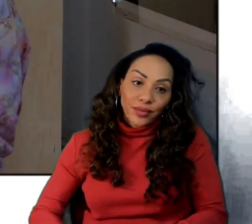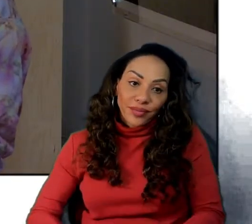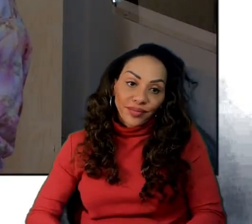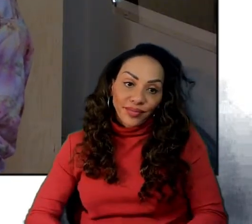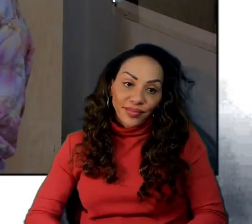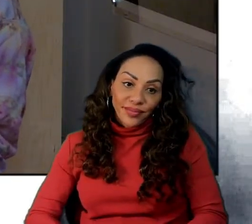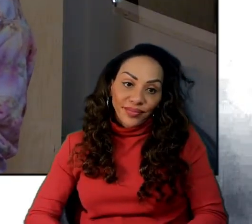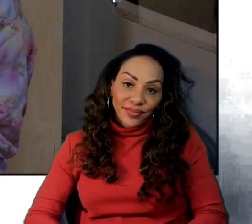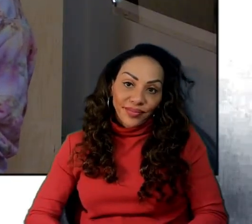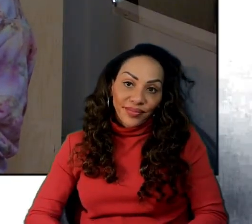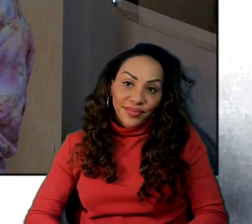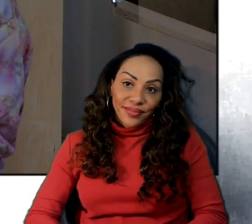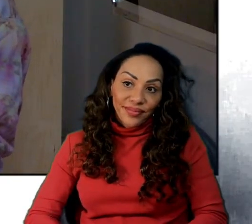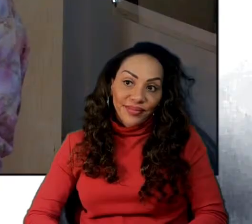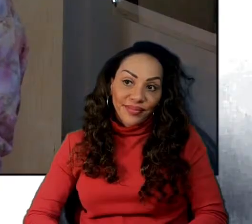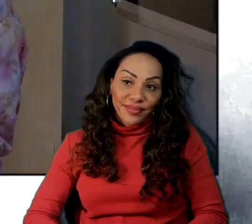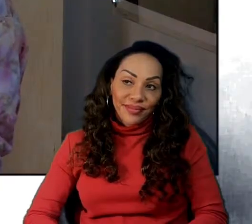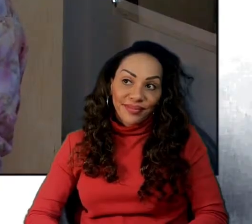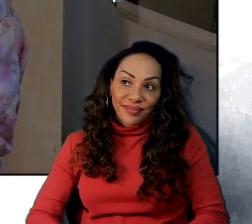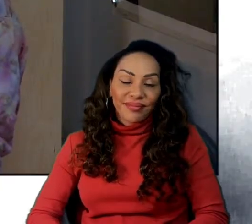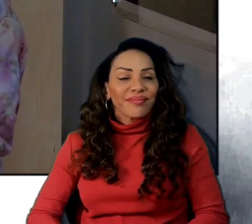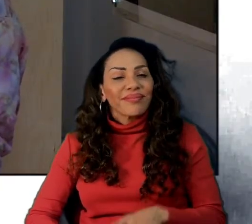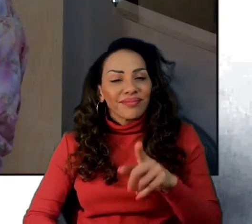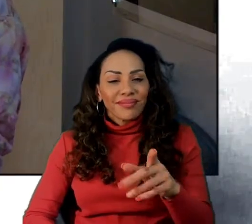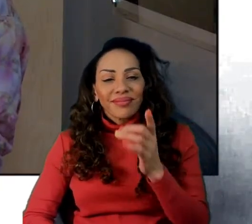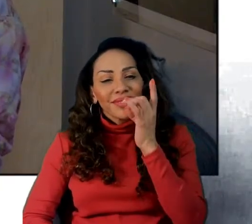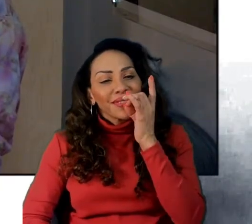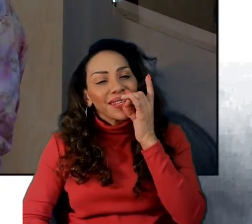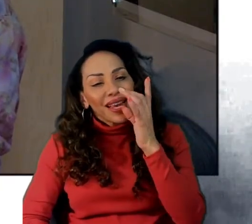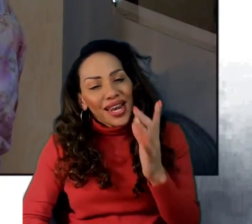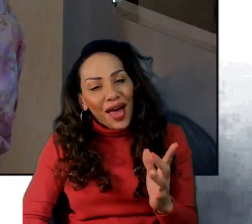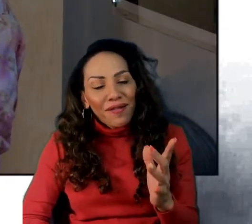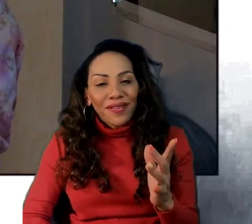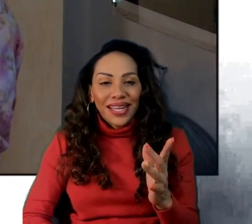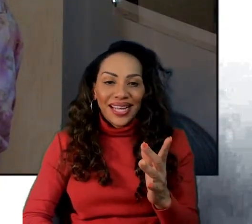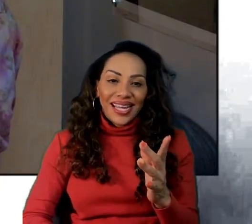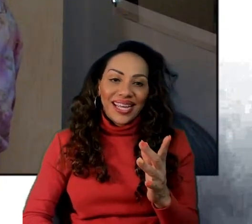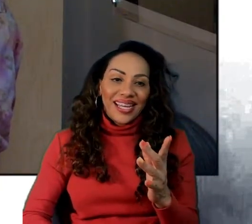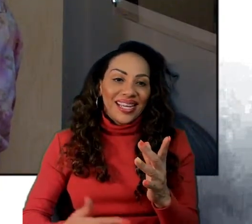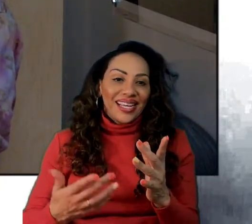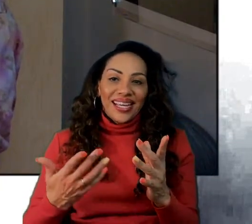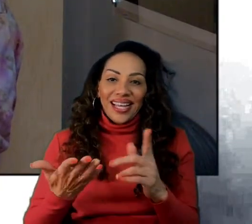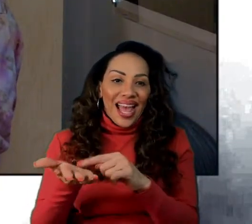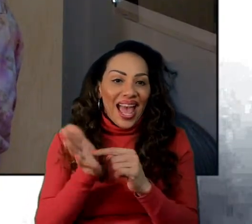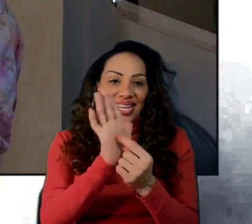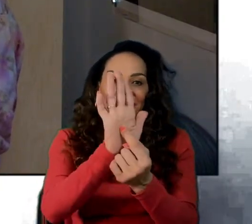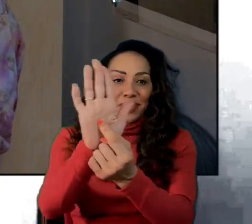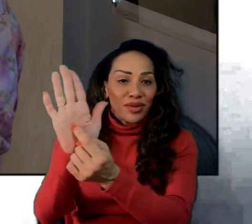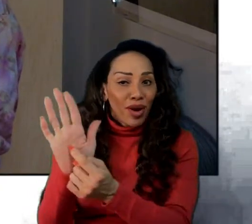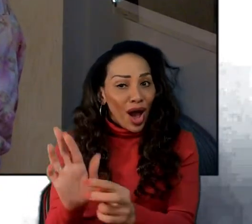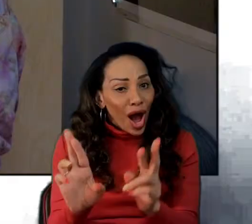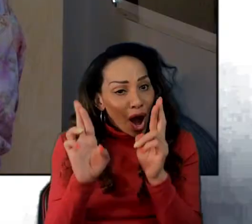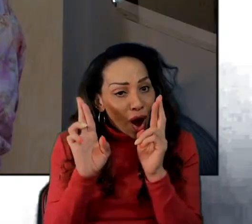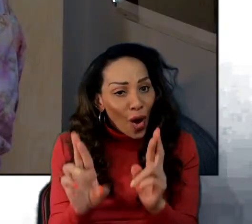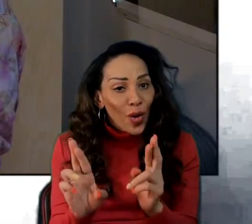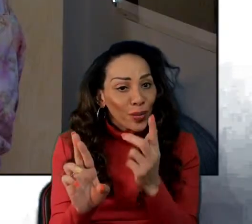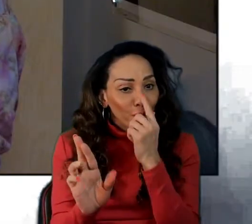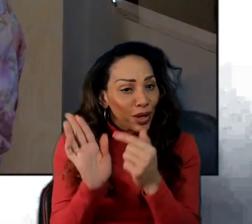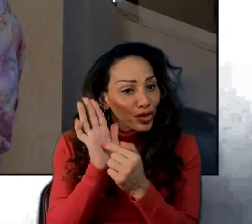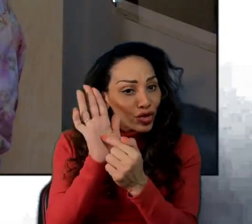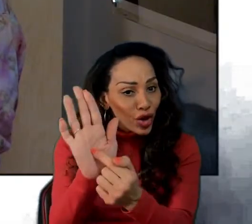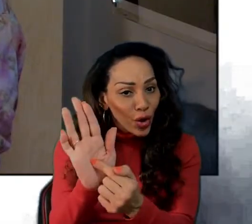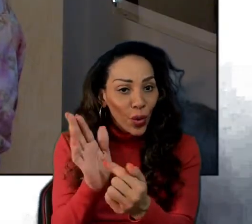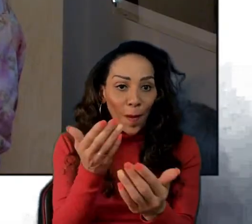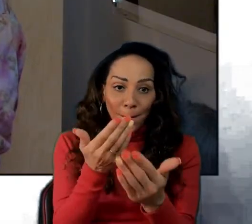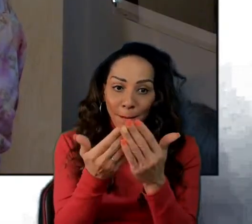This was a really lovely exhibition. I really hope you get more opportunities to showcase it, because I feel like so many more people should get